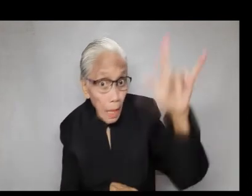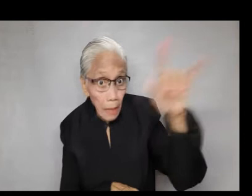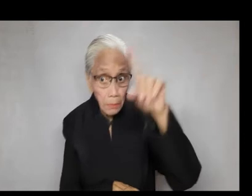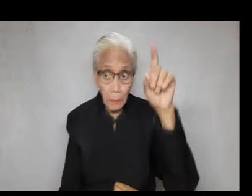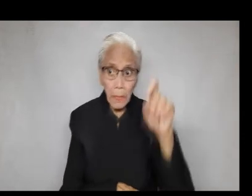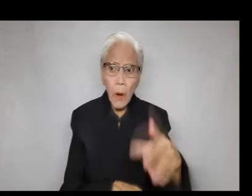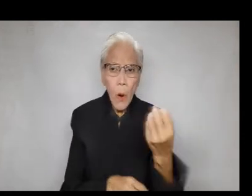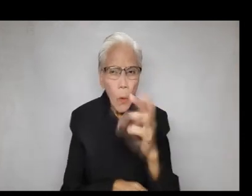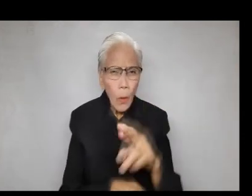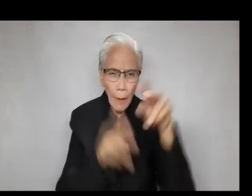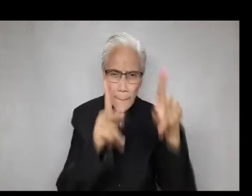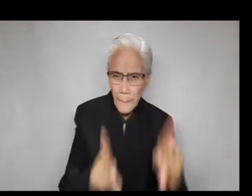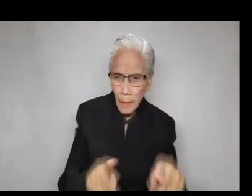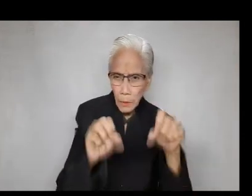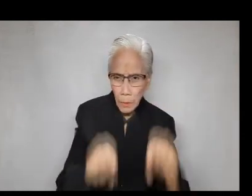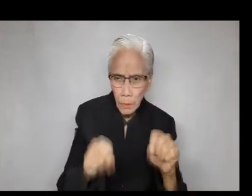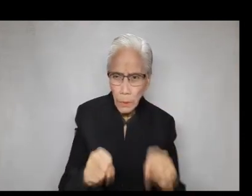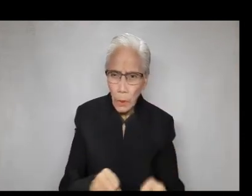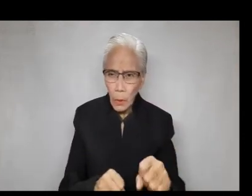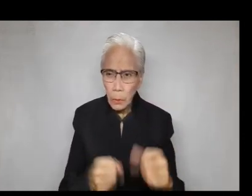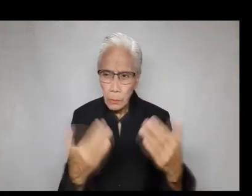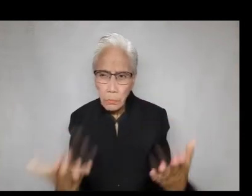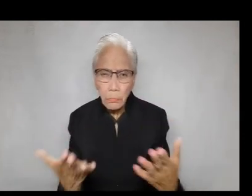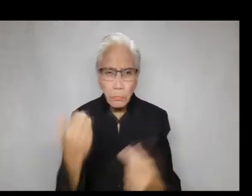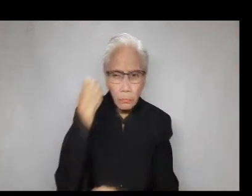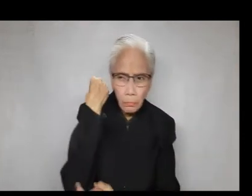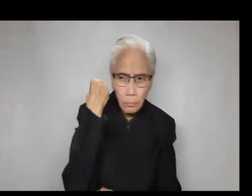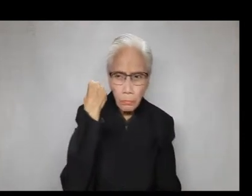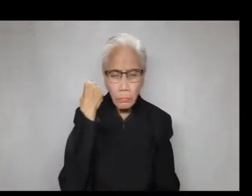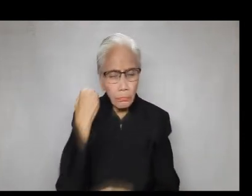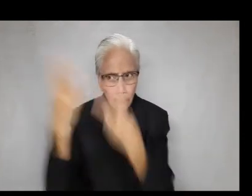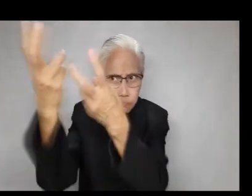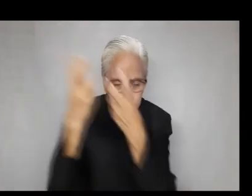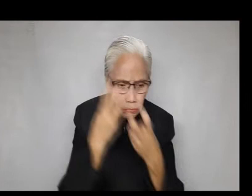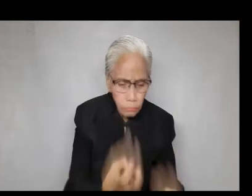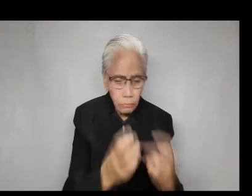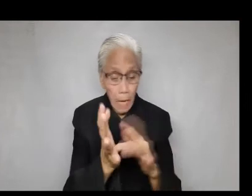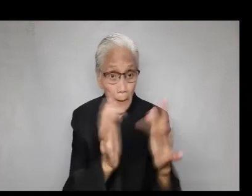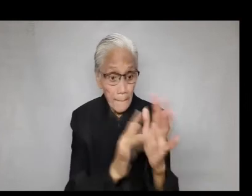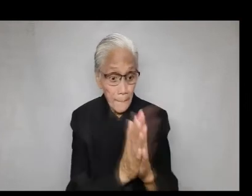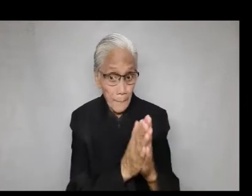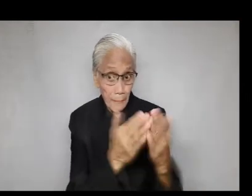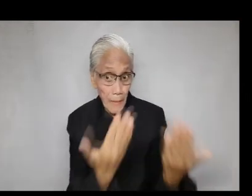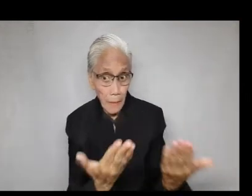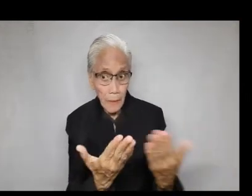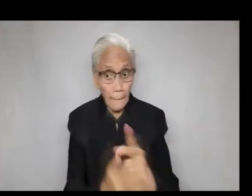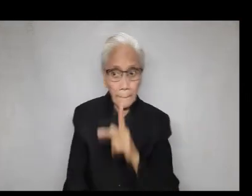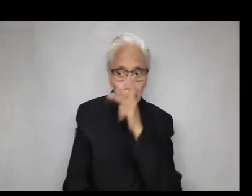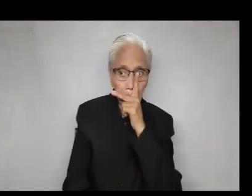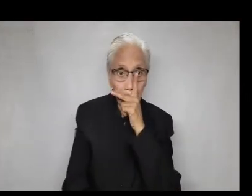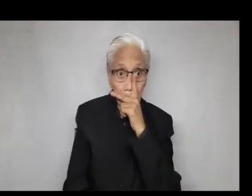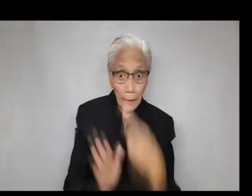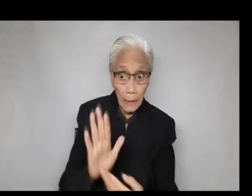so you can get abroad? Are you a person who tends to speak of a biblical passage or a quotation from